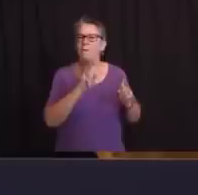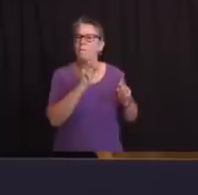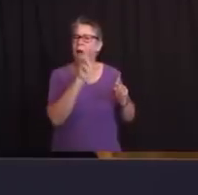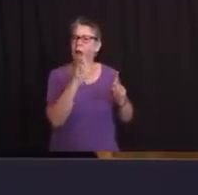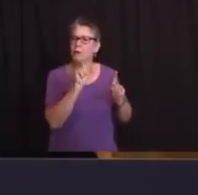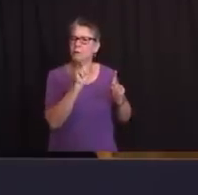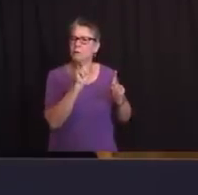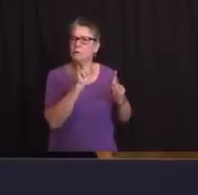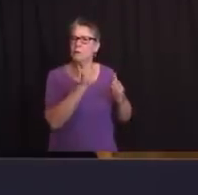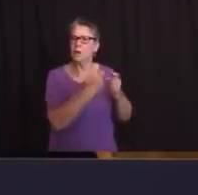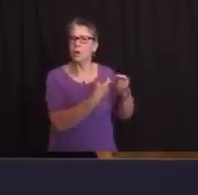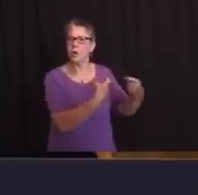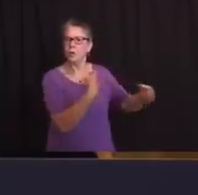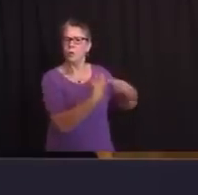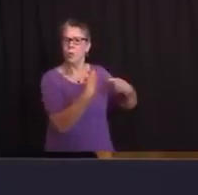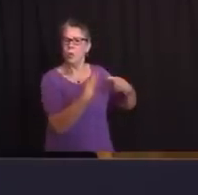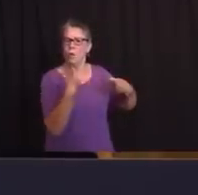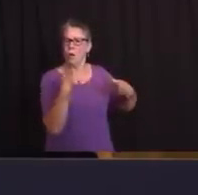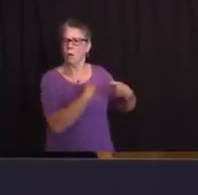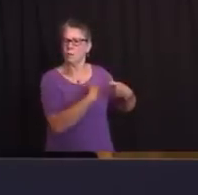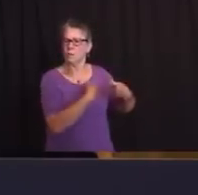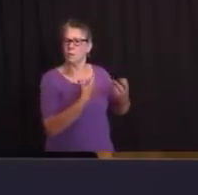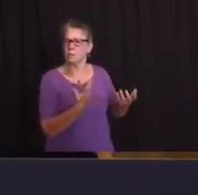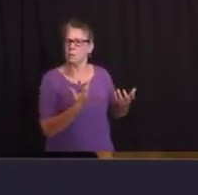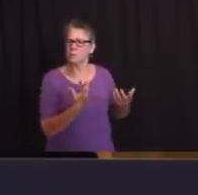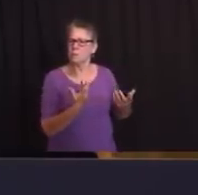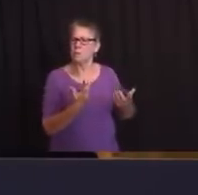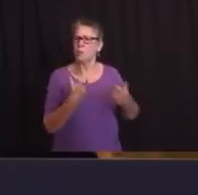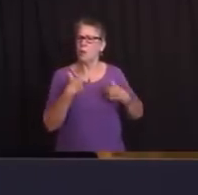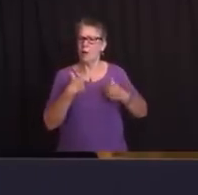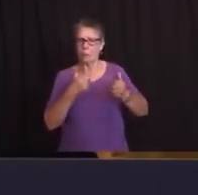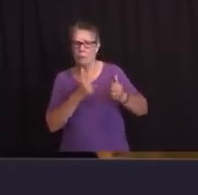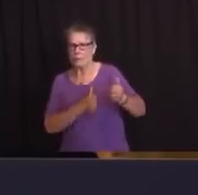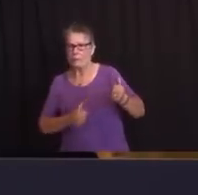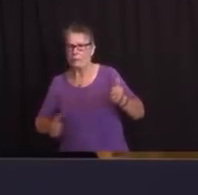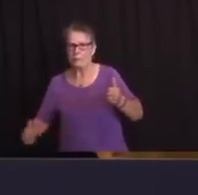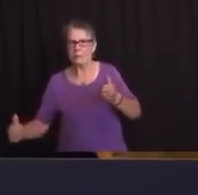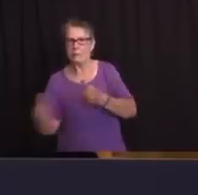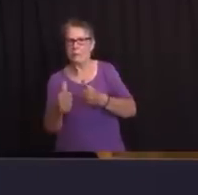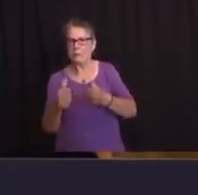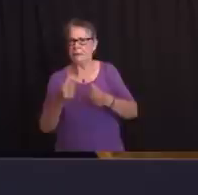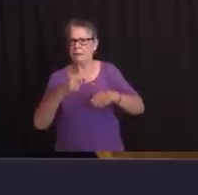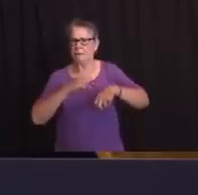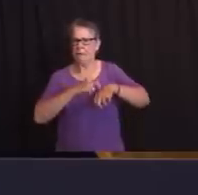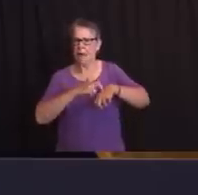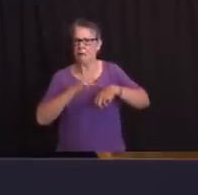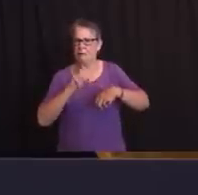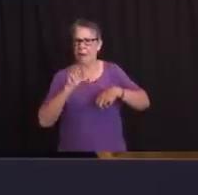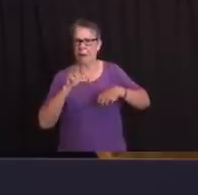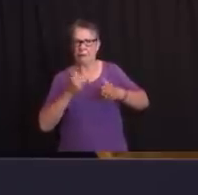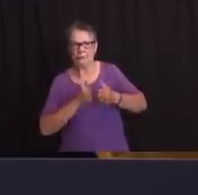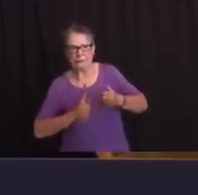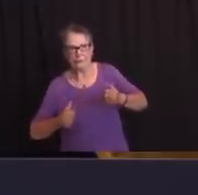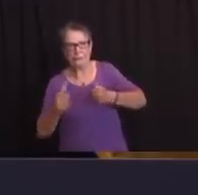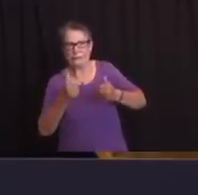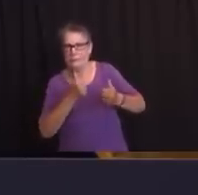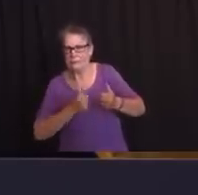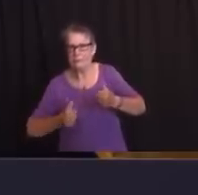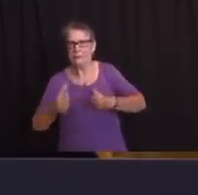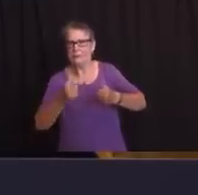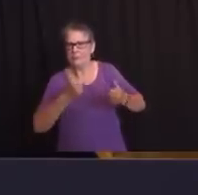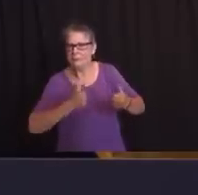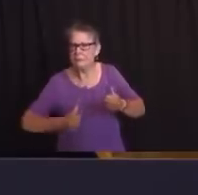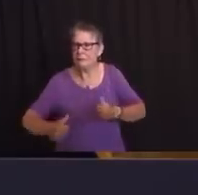but that is a fact. I don't know that I understand your last question. Could you give that to me again? If they drop the emergency use and it's a